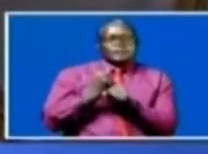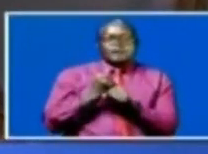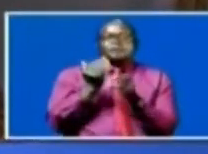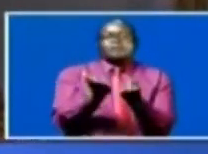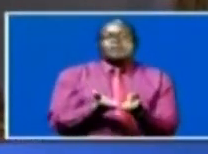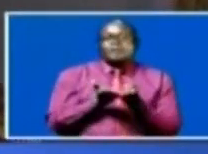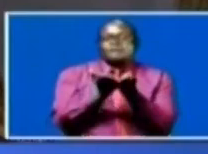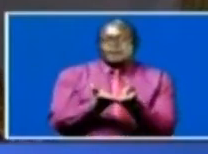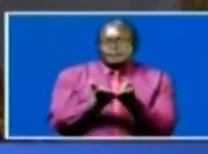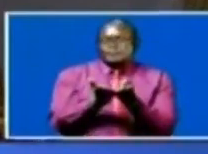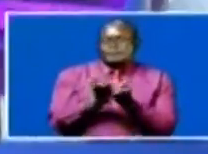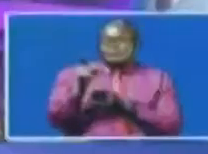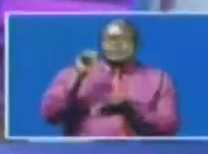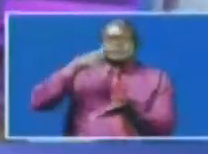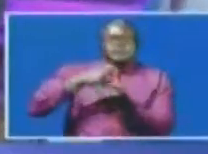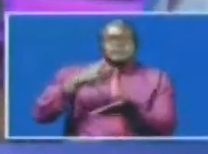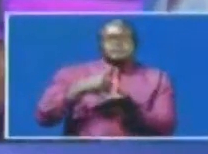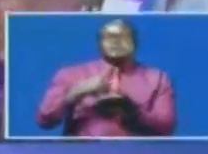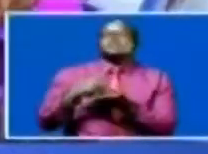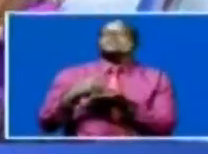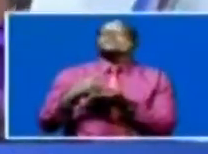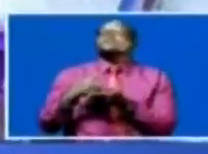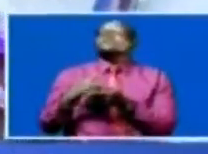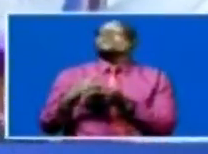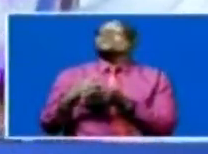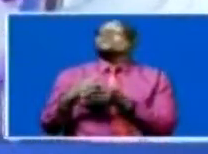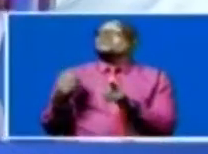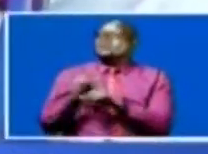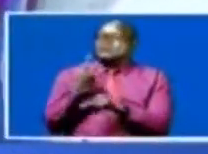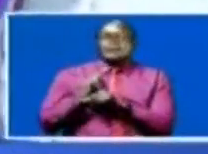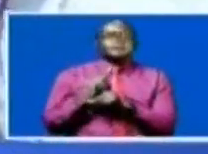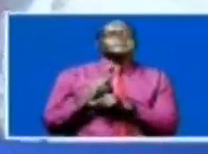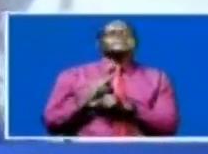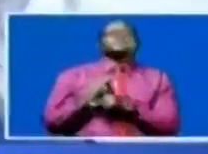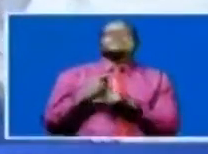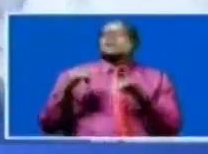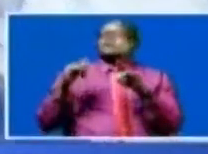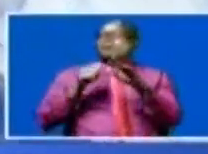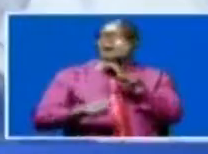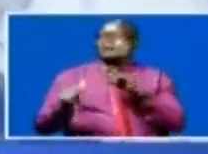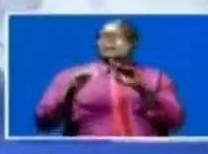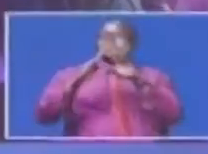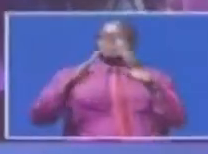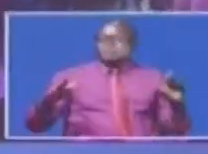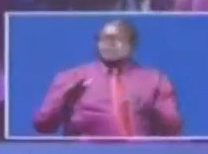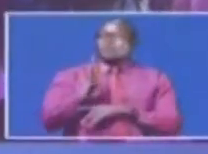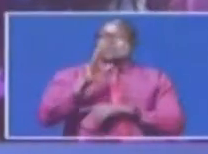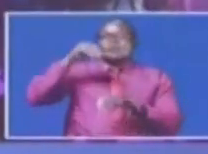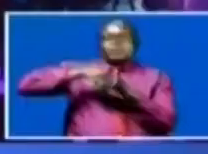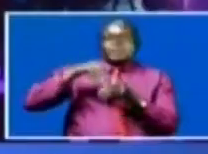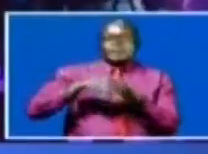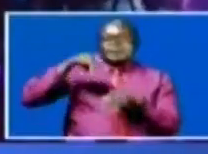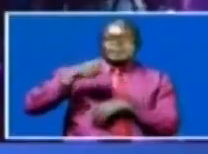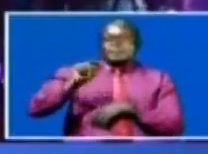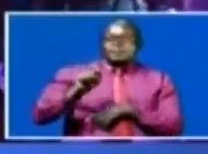ferry. This includes excursions designed for operations in sheltered waters, which is within the port, while